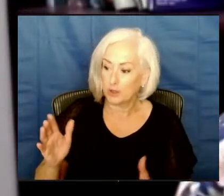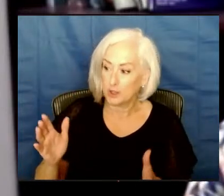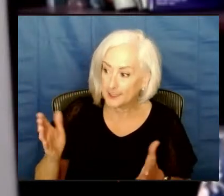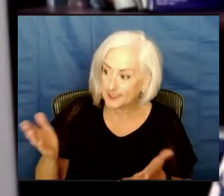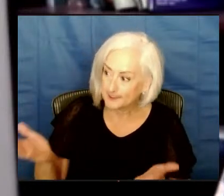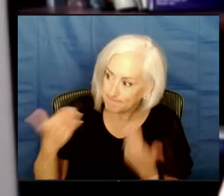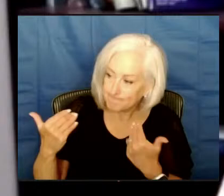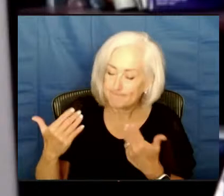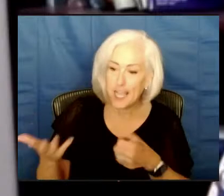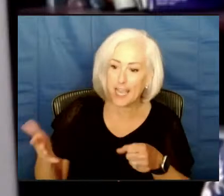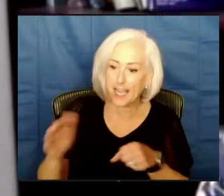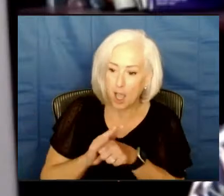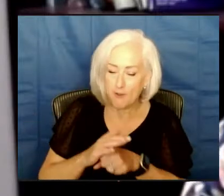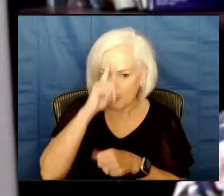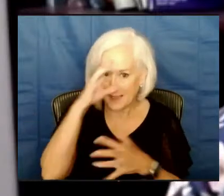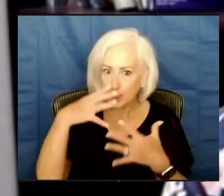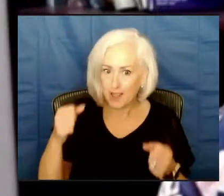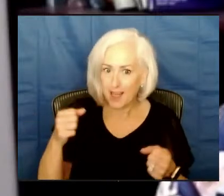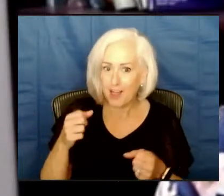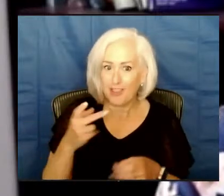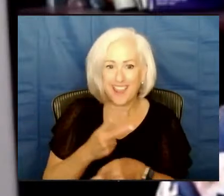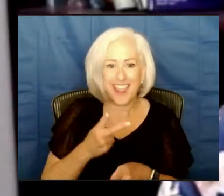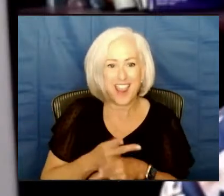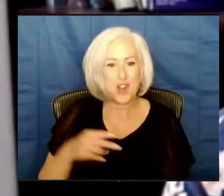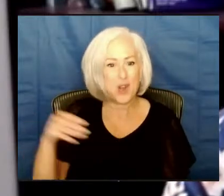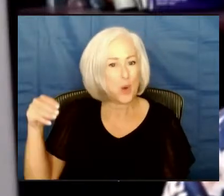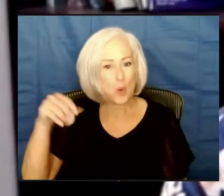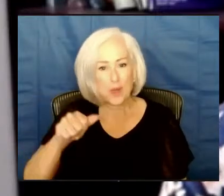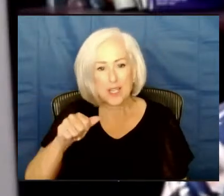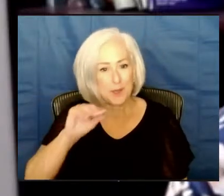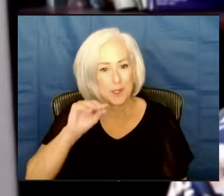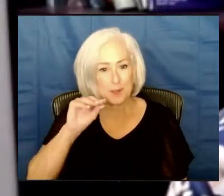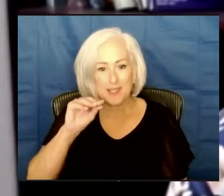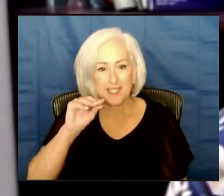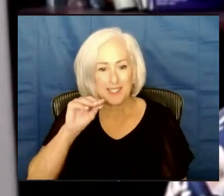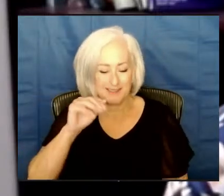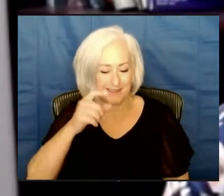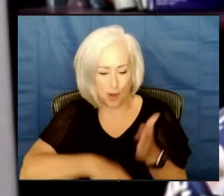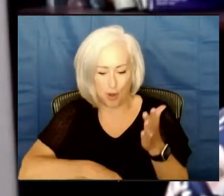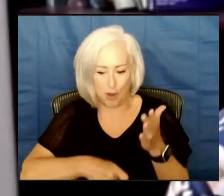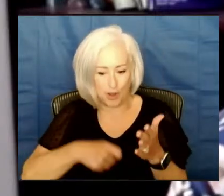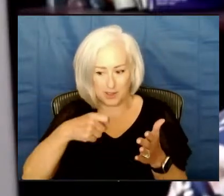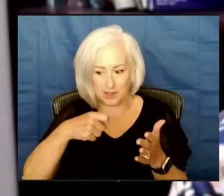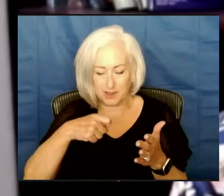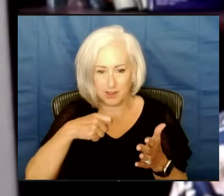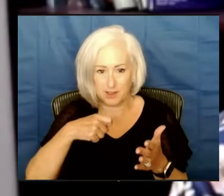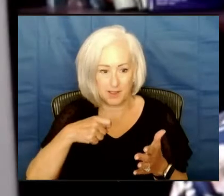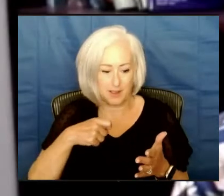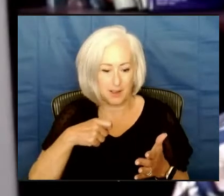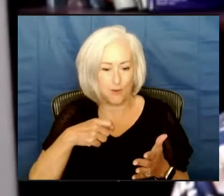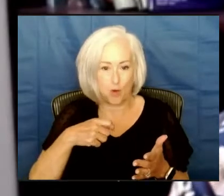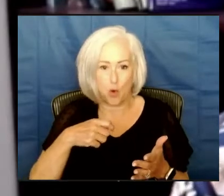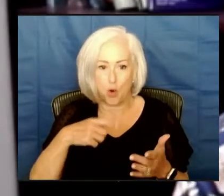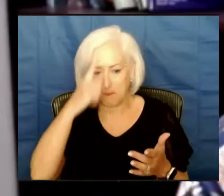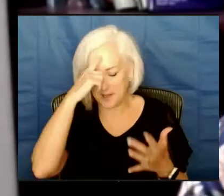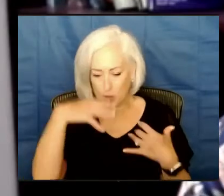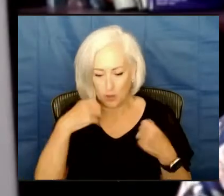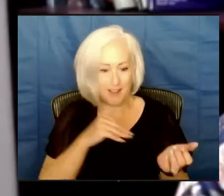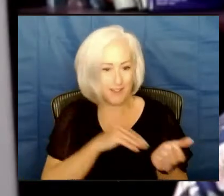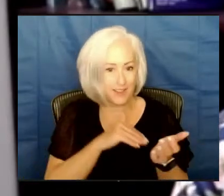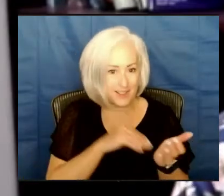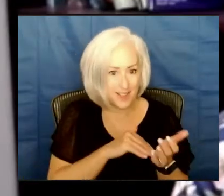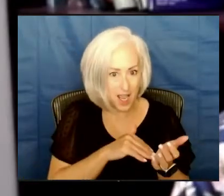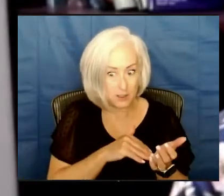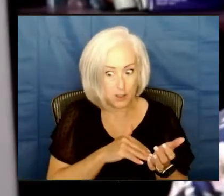care. The reimbursement rates for what mental health care providers get, the services that we provide that are